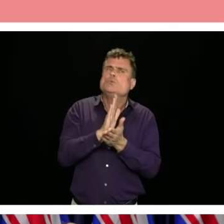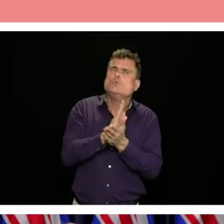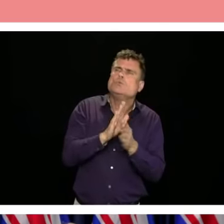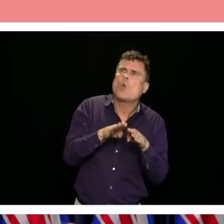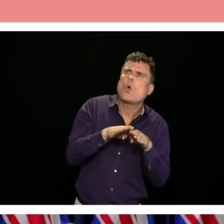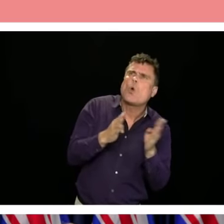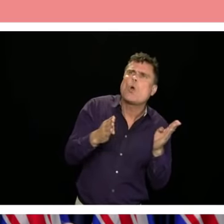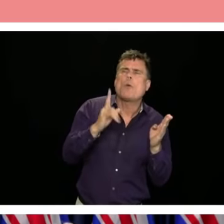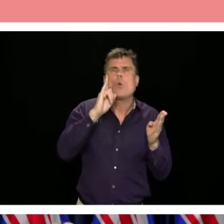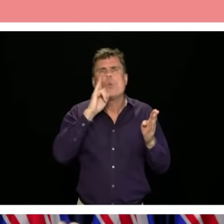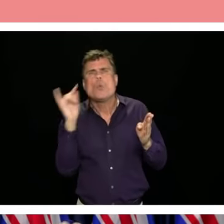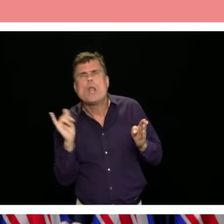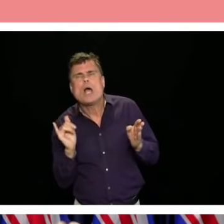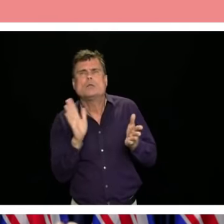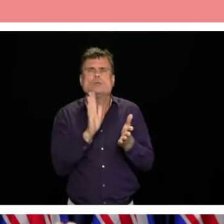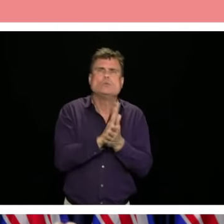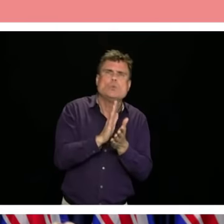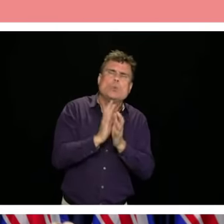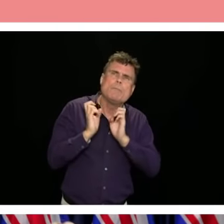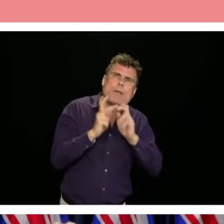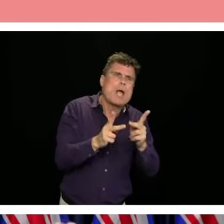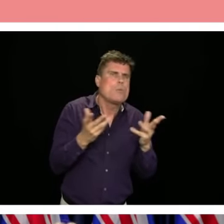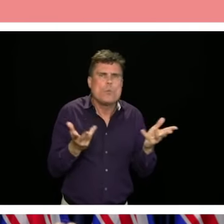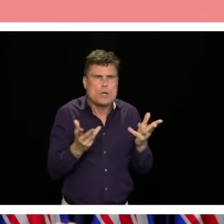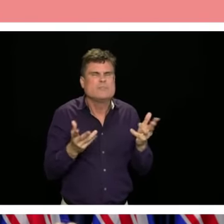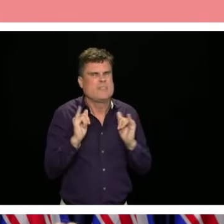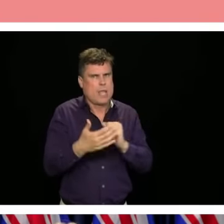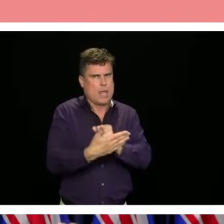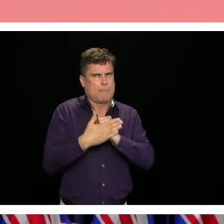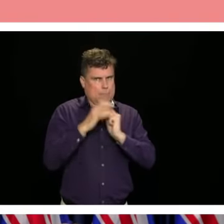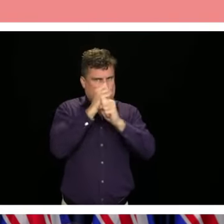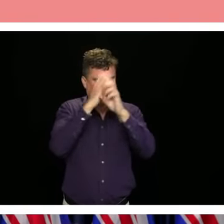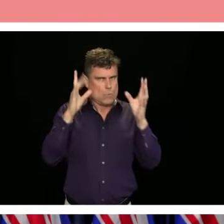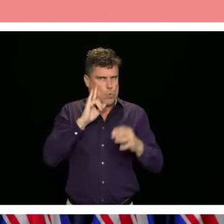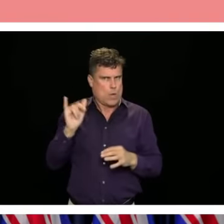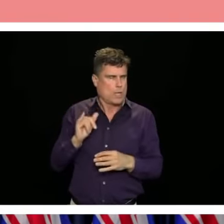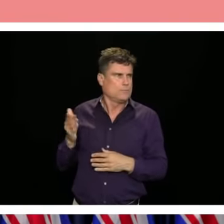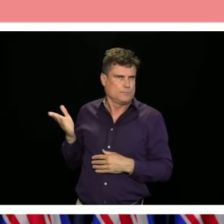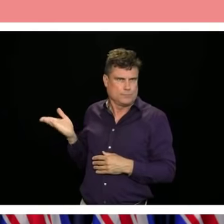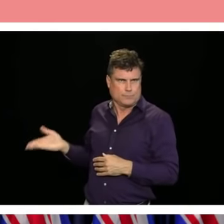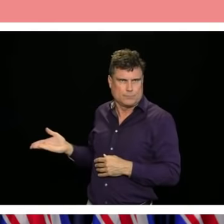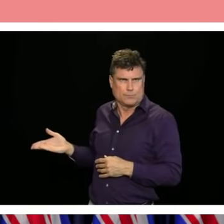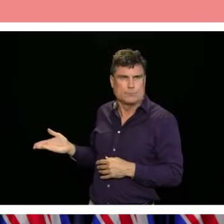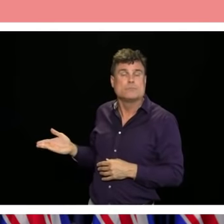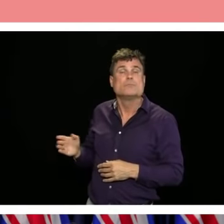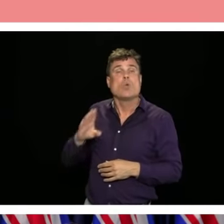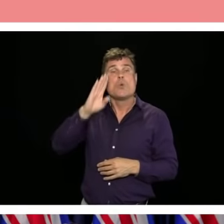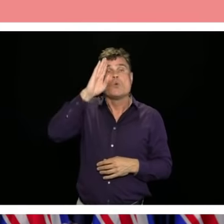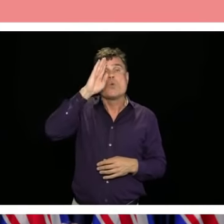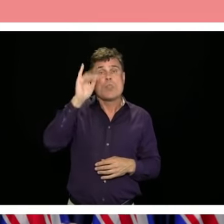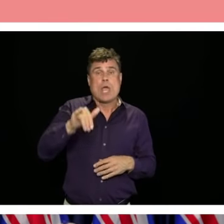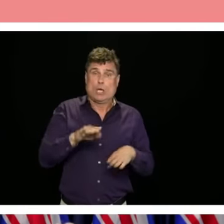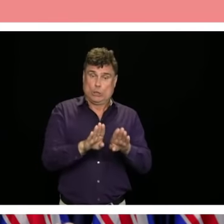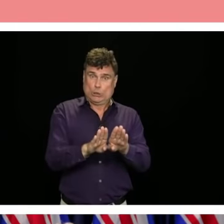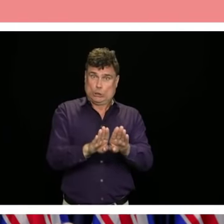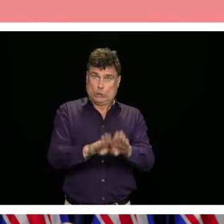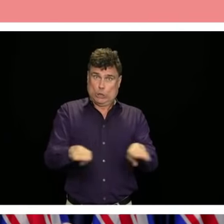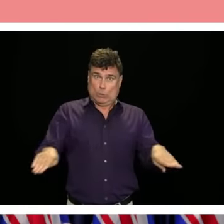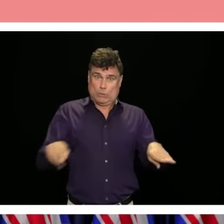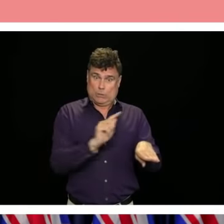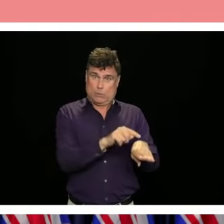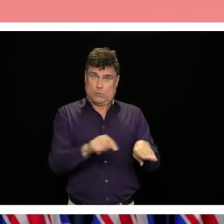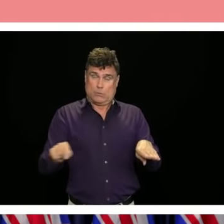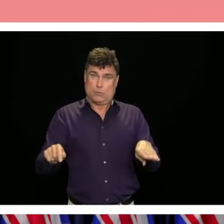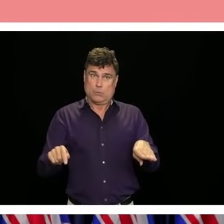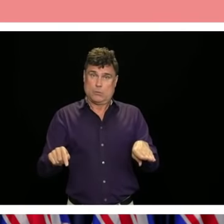help us understand influenza transmission and things that might work in influenza. So our researchers have been working to